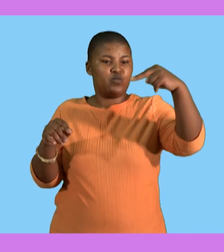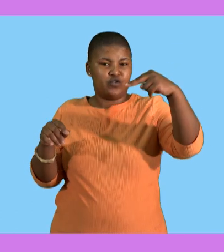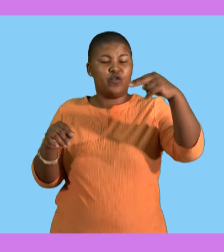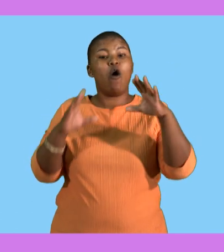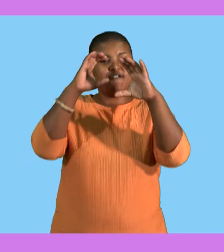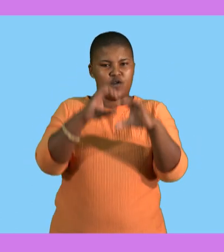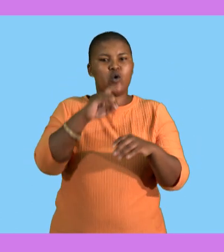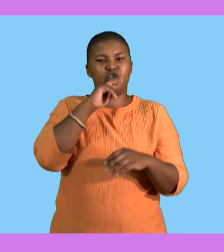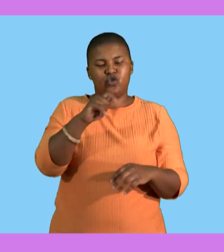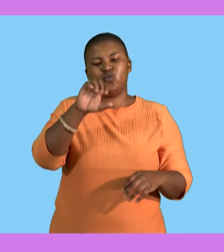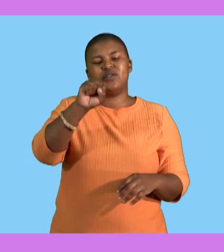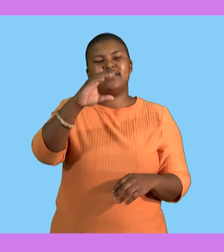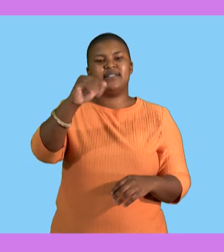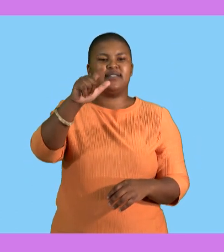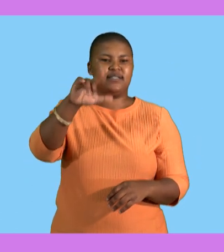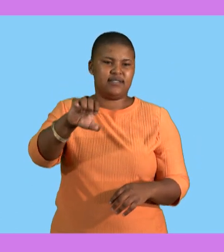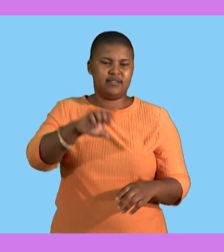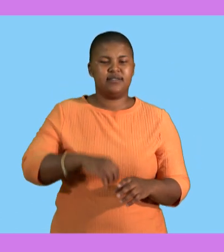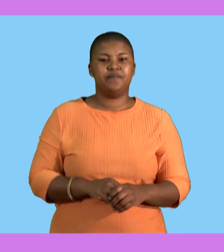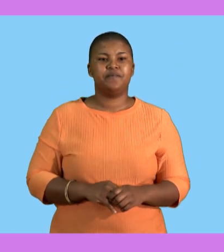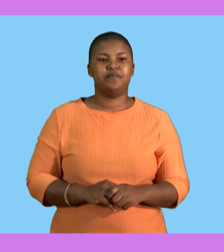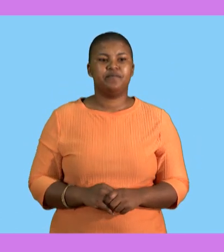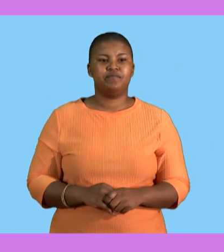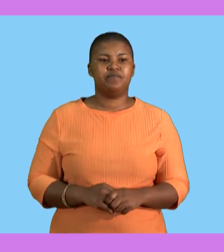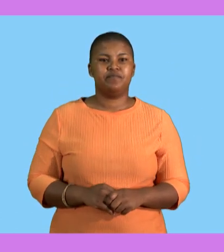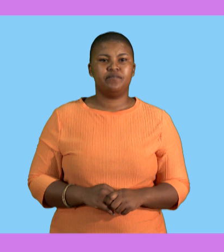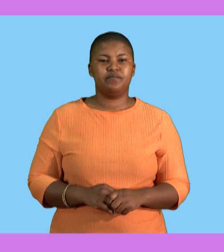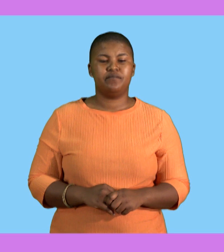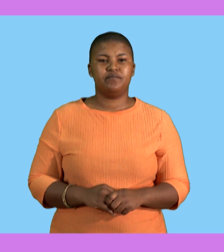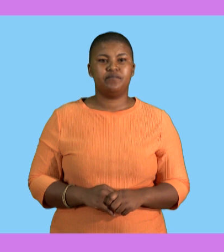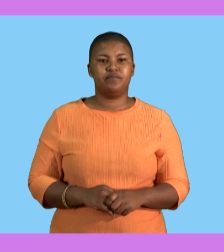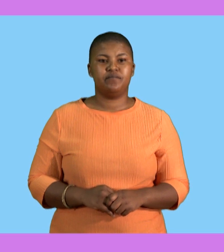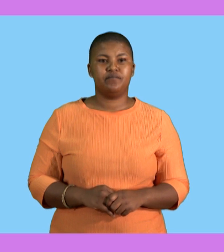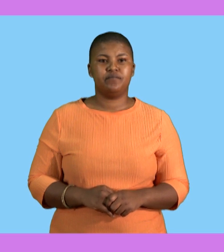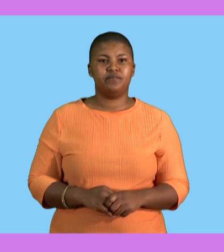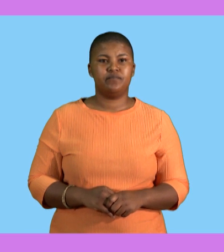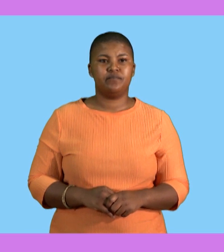which is using a specific scale.